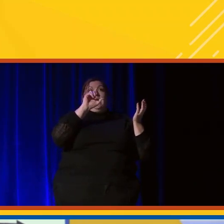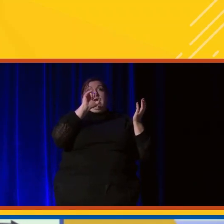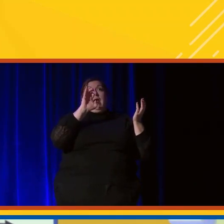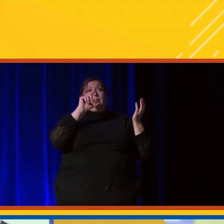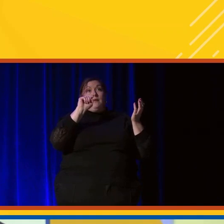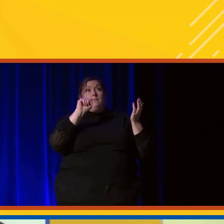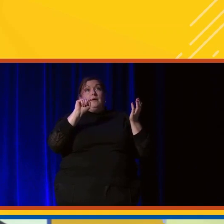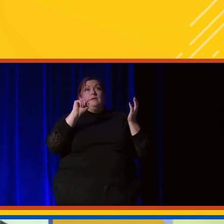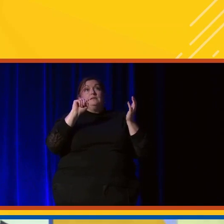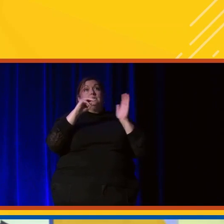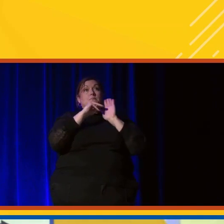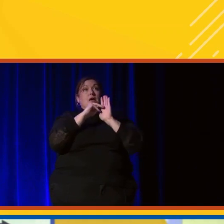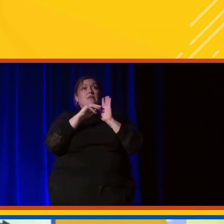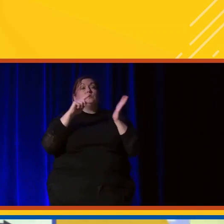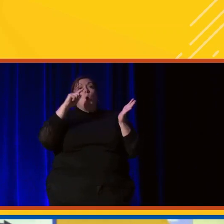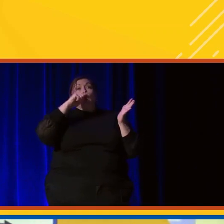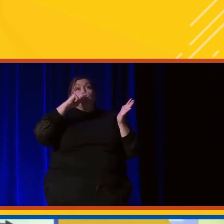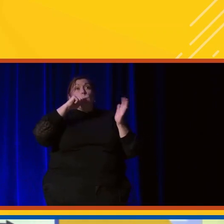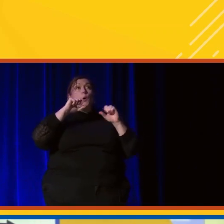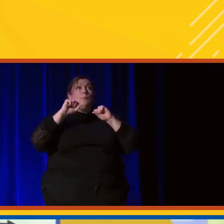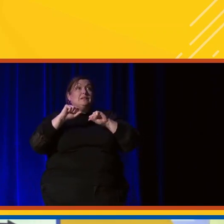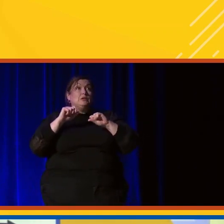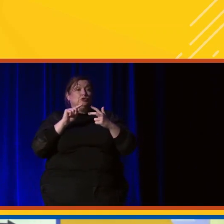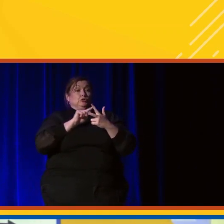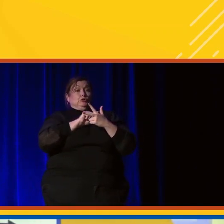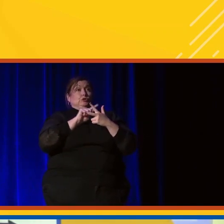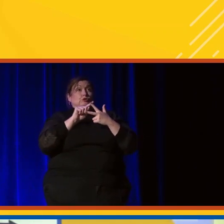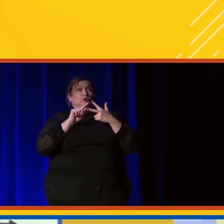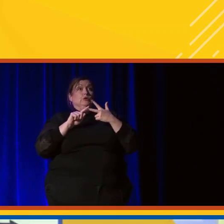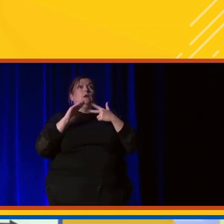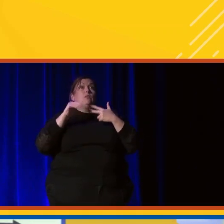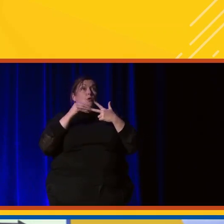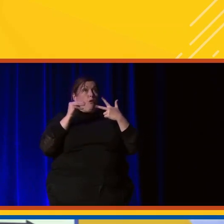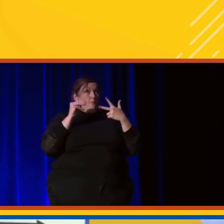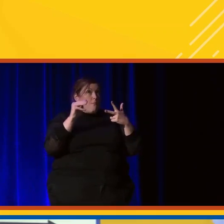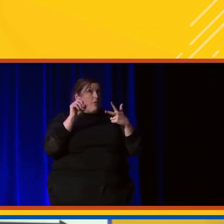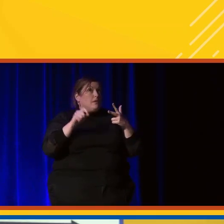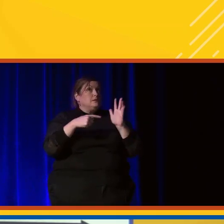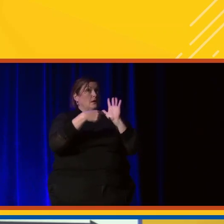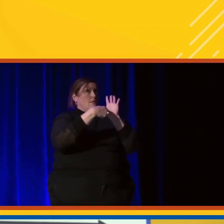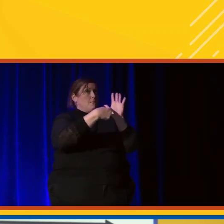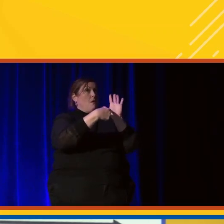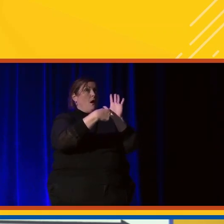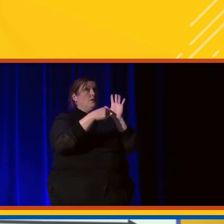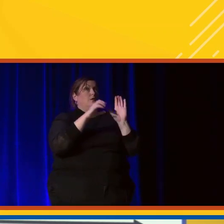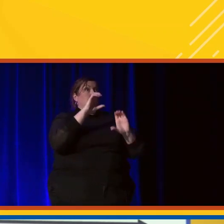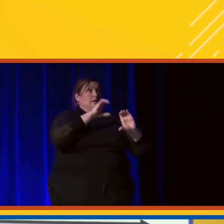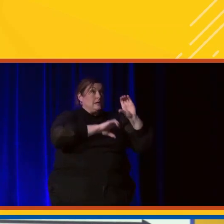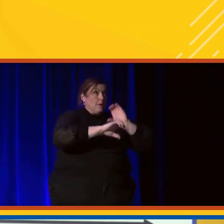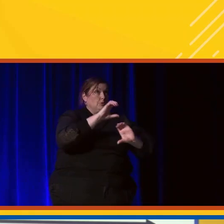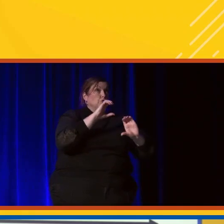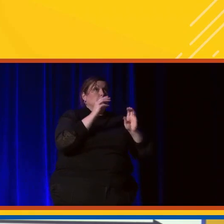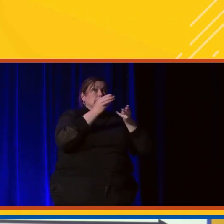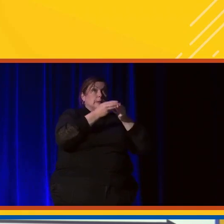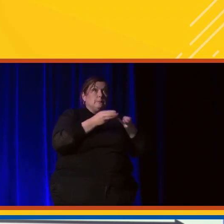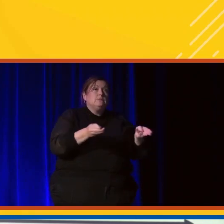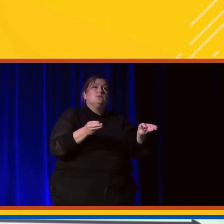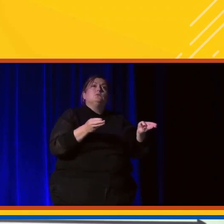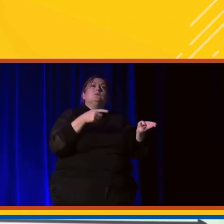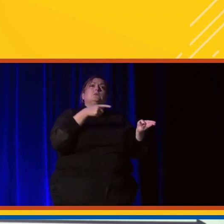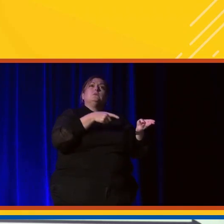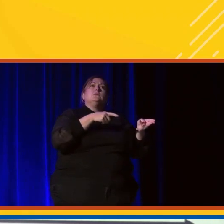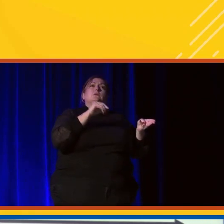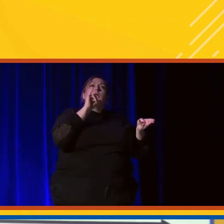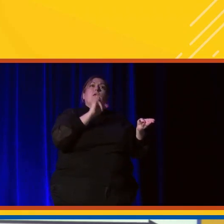methods or pseudo-potentials, these are all methods that can model chemistries and materials